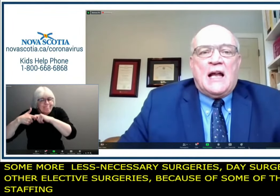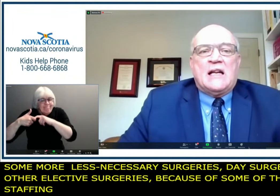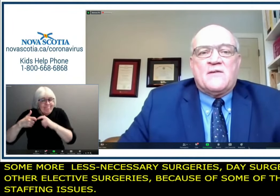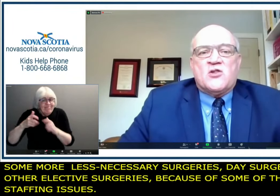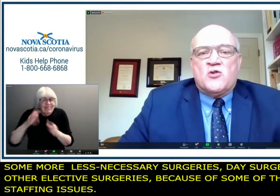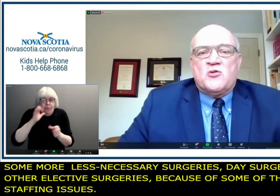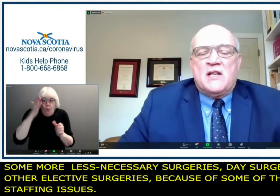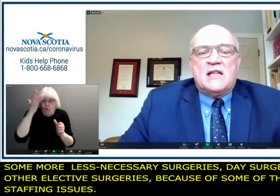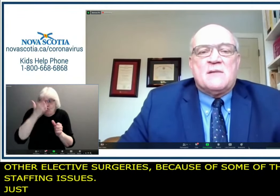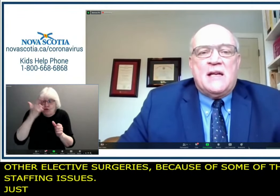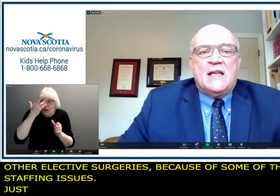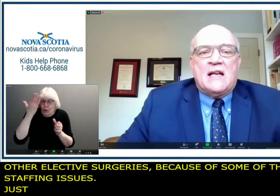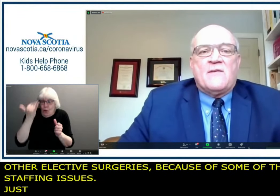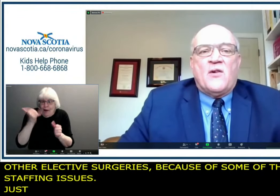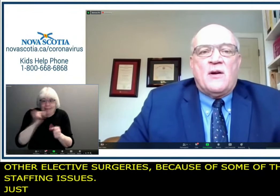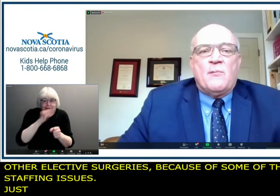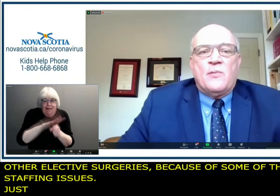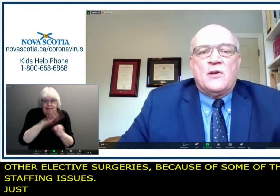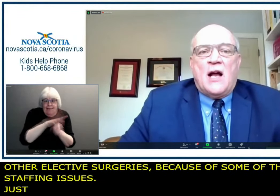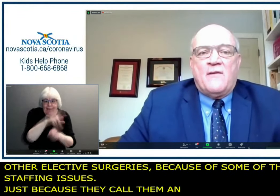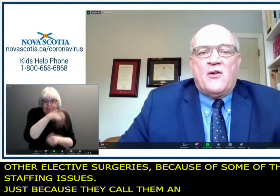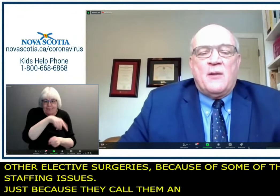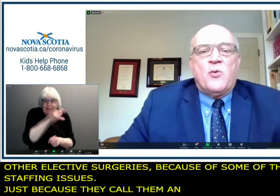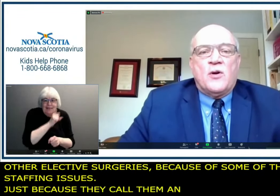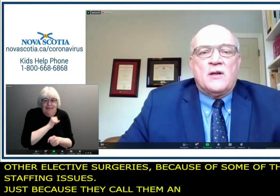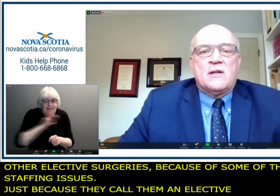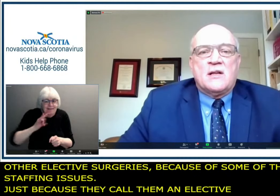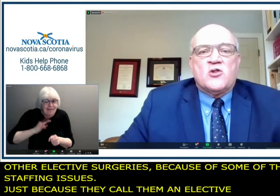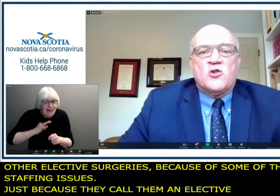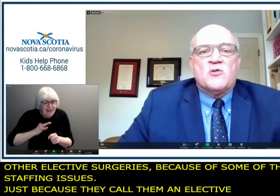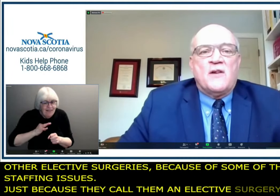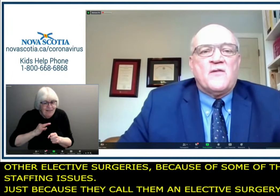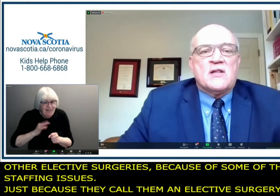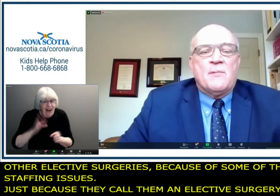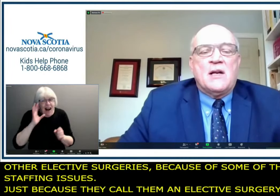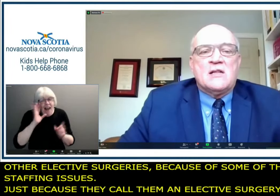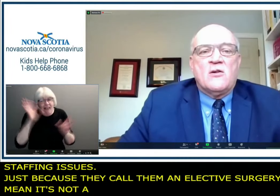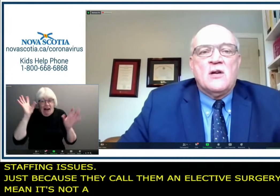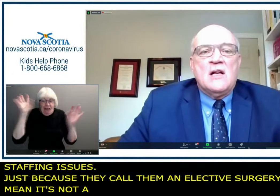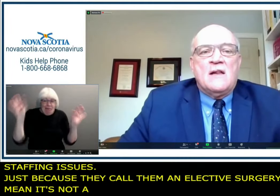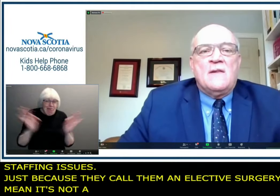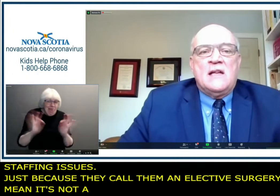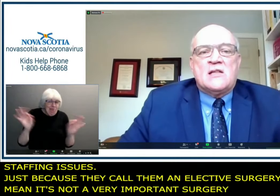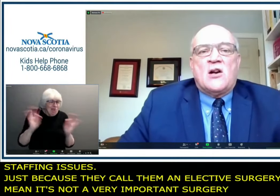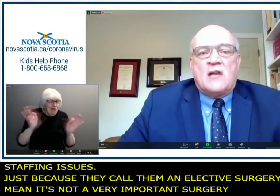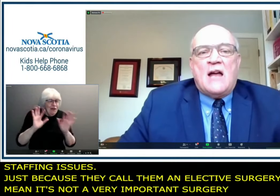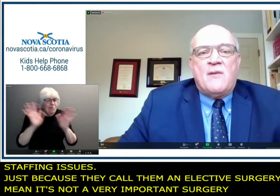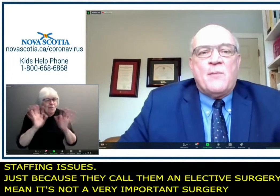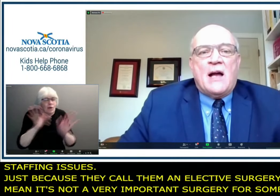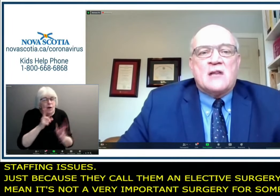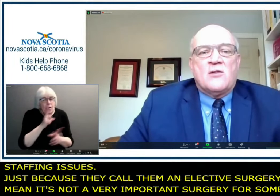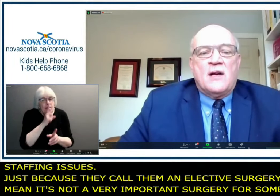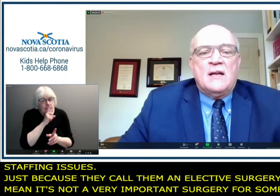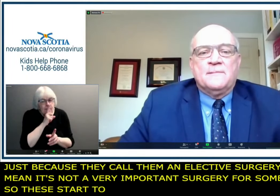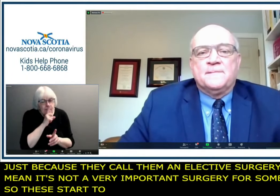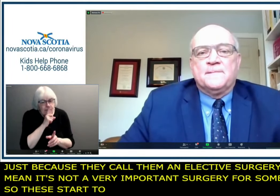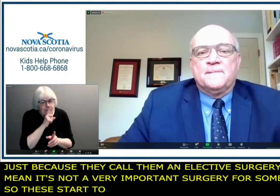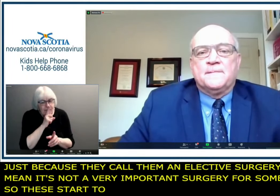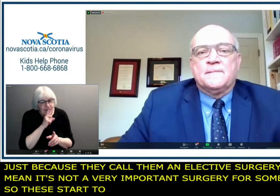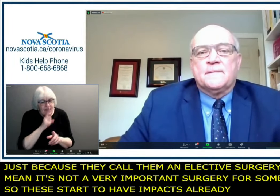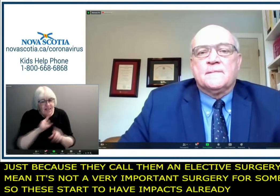them an elective surgery doesn't mean that it's not a very important surgery for somebody. So these start to have impacts